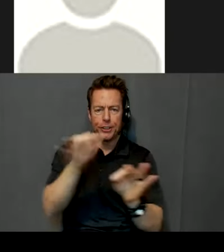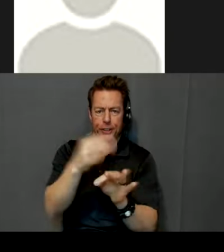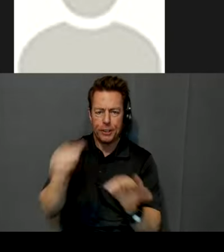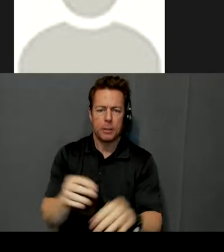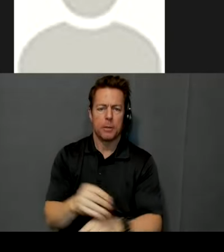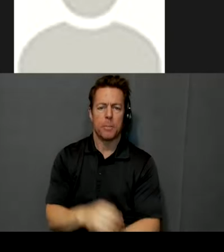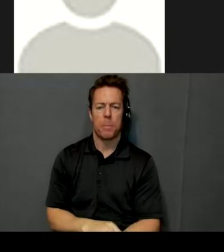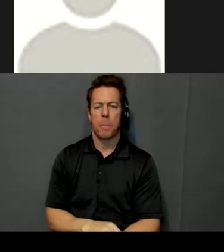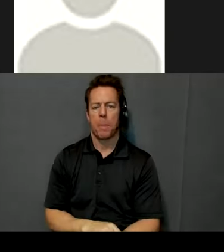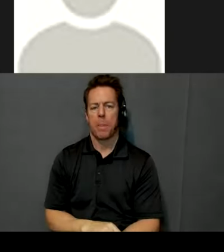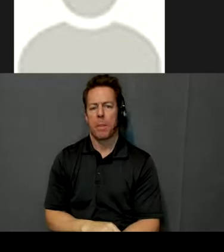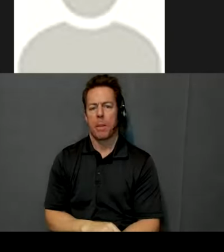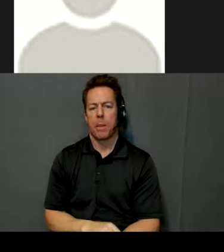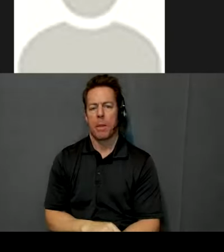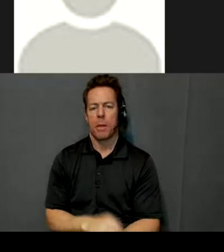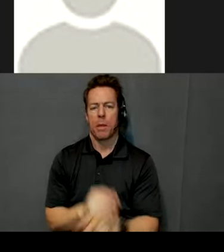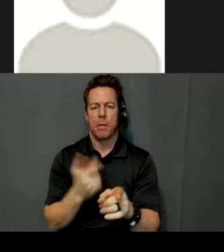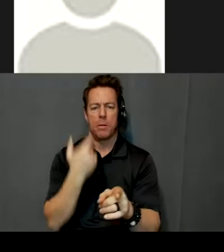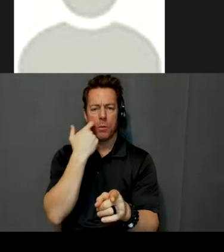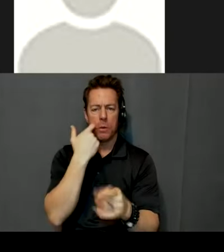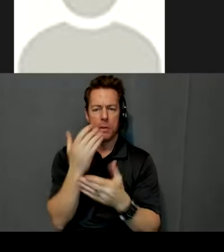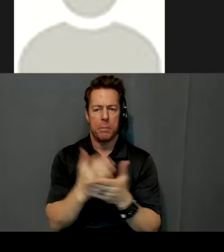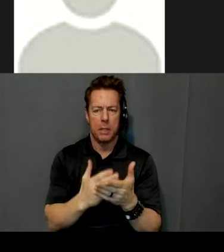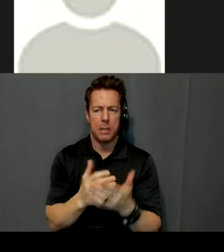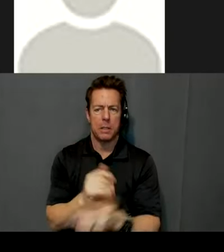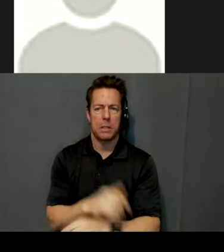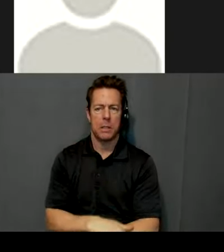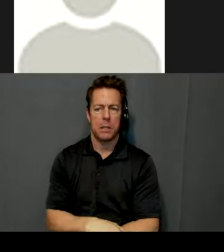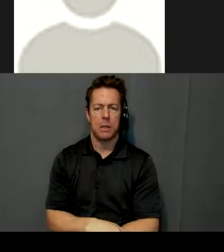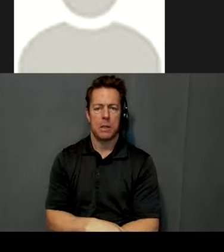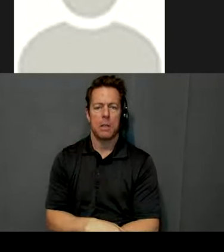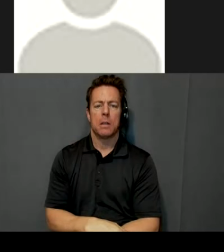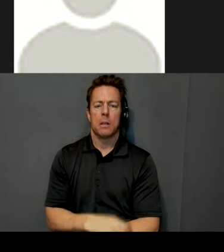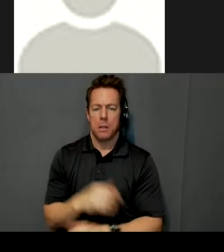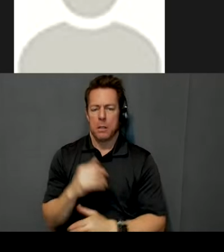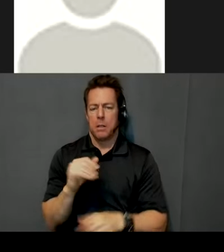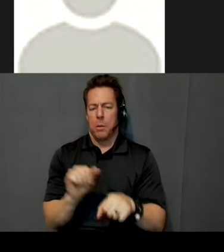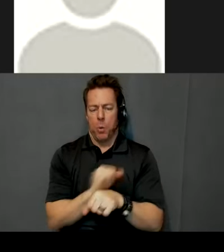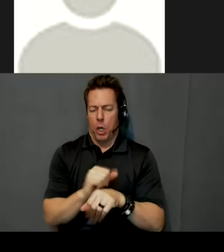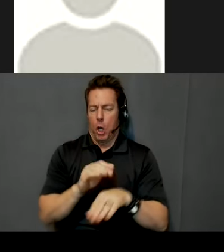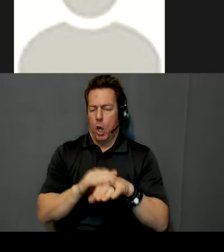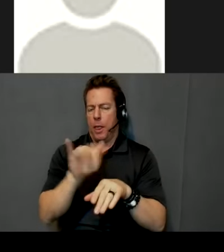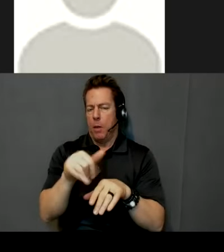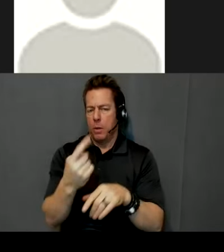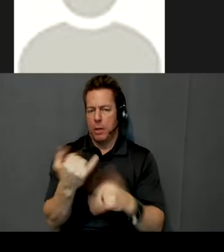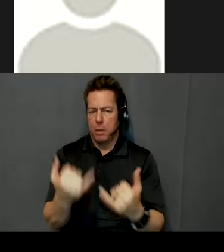This is a recent piece that is in progress.